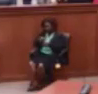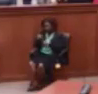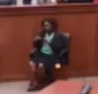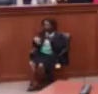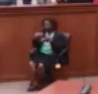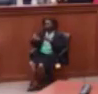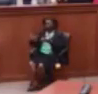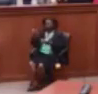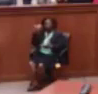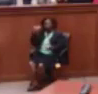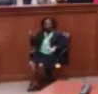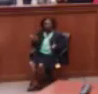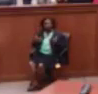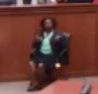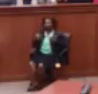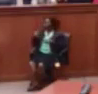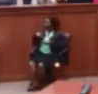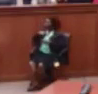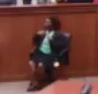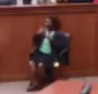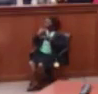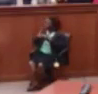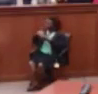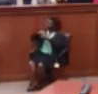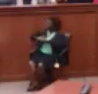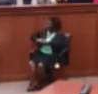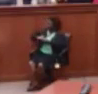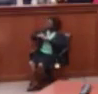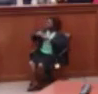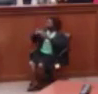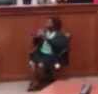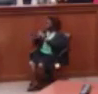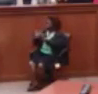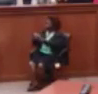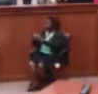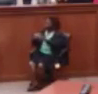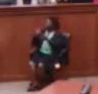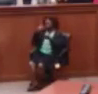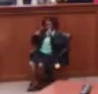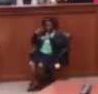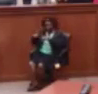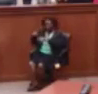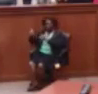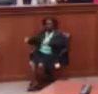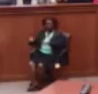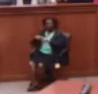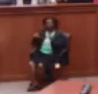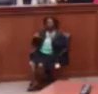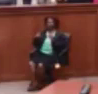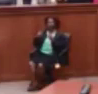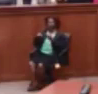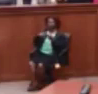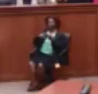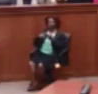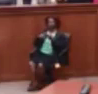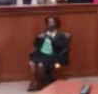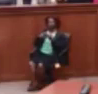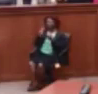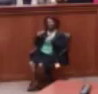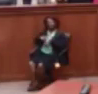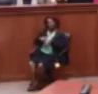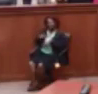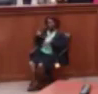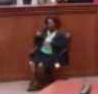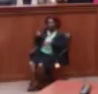good collaboration and agreements in place. Anytime you deal with an issue of additional instruction, particularly in